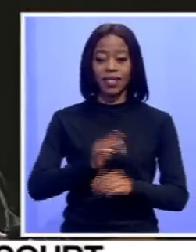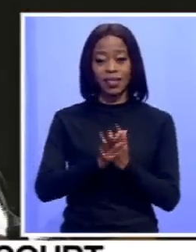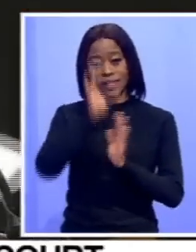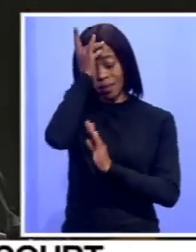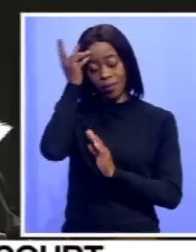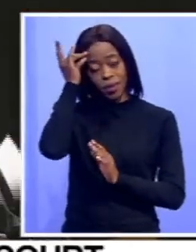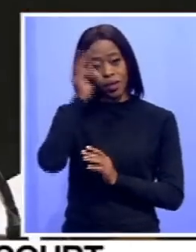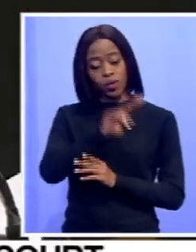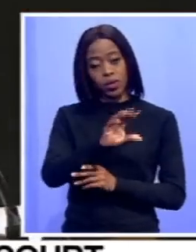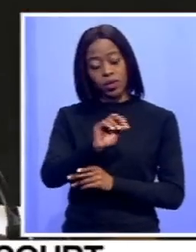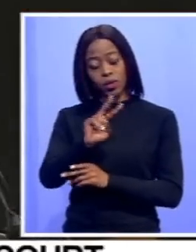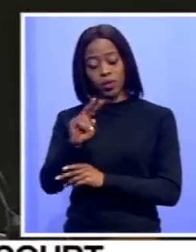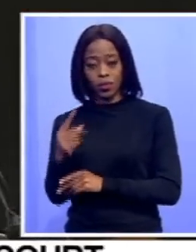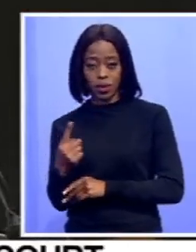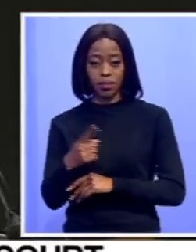2021,